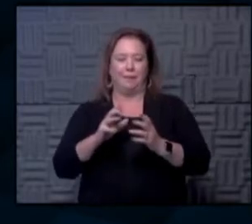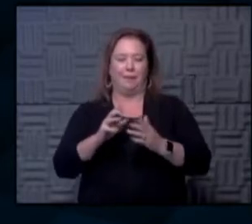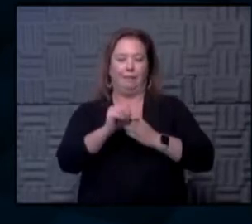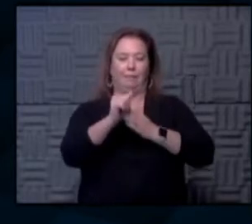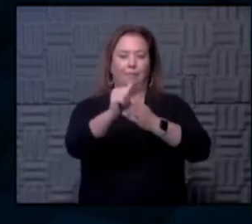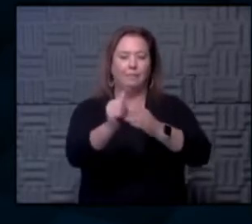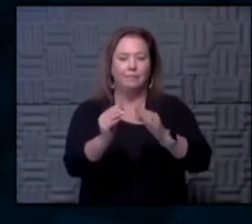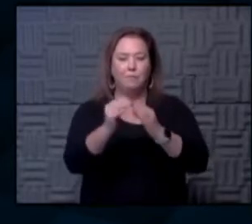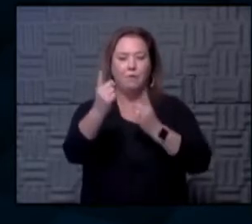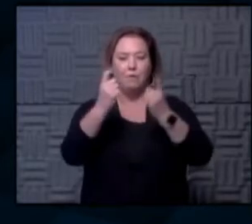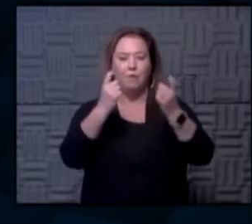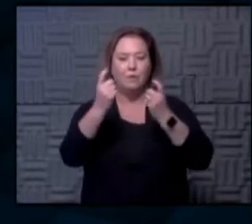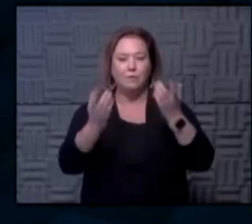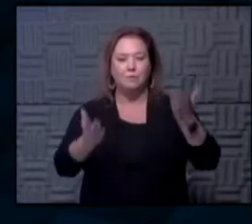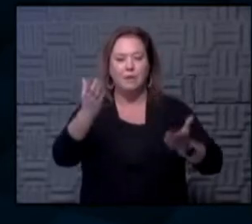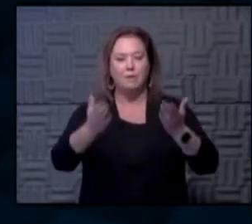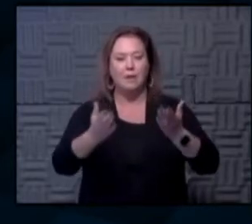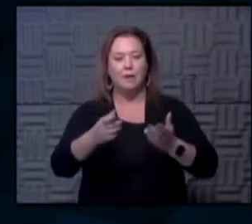but